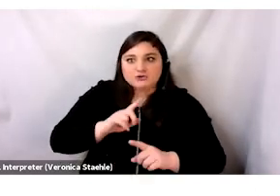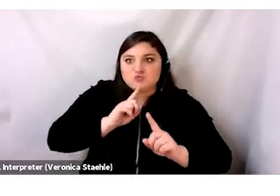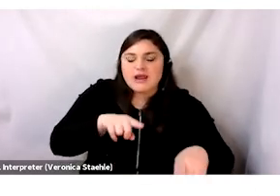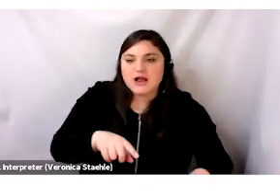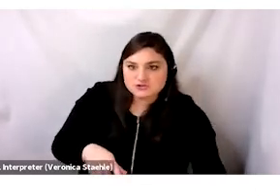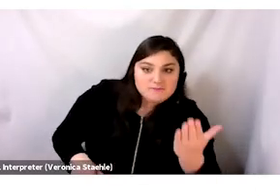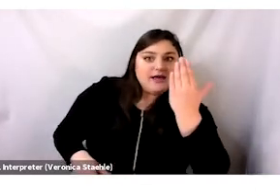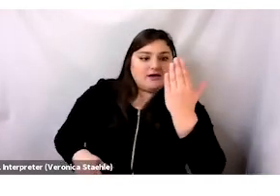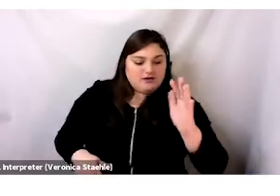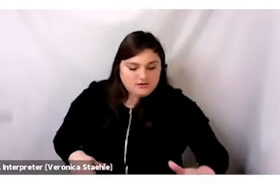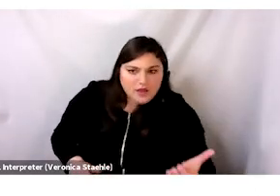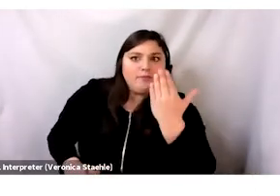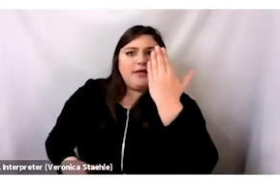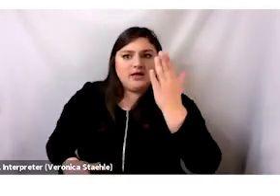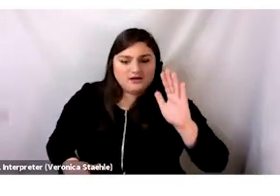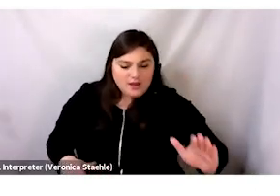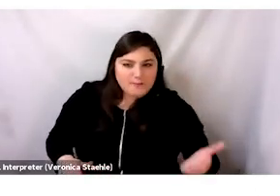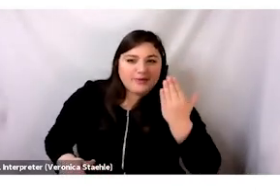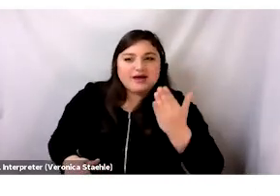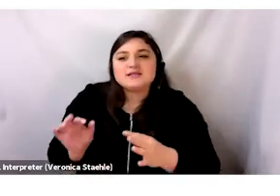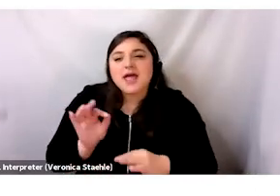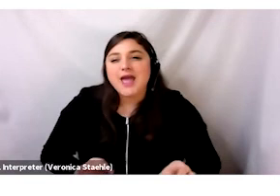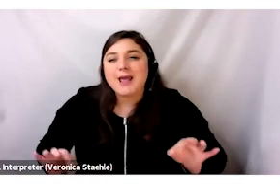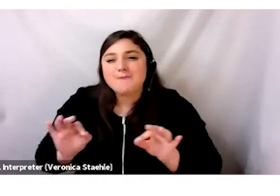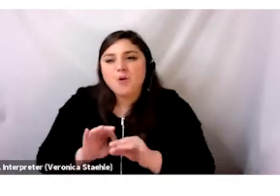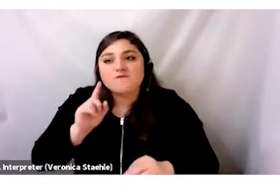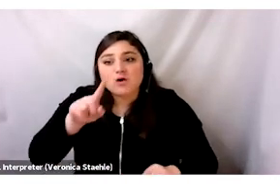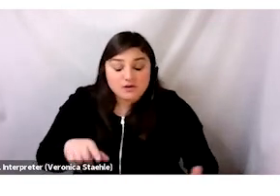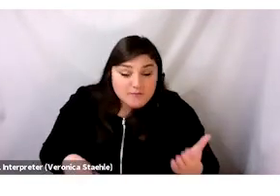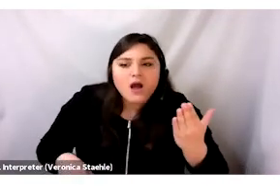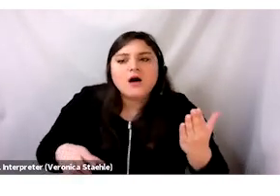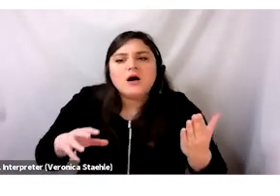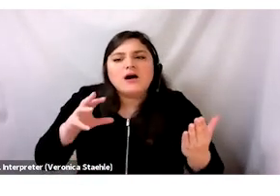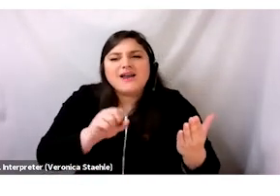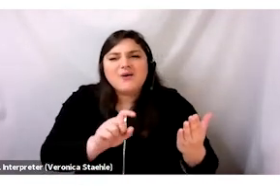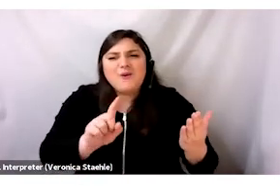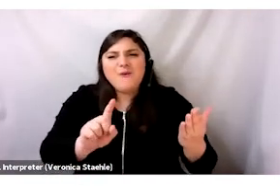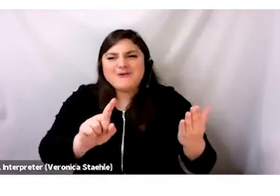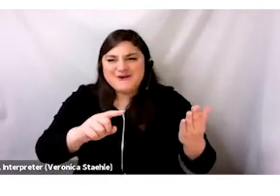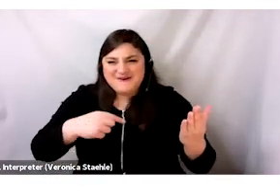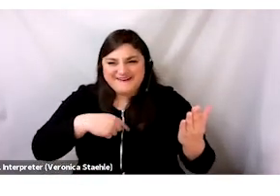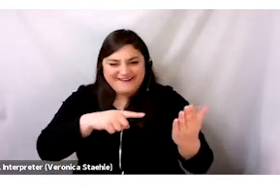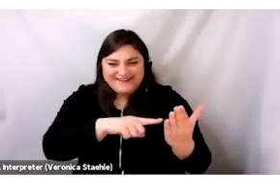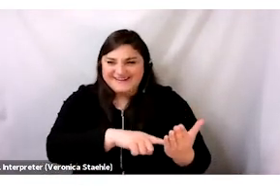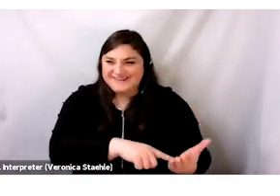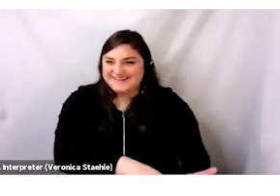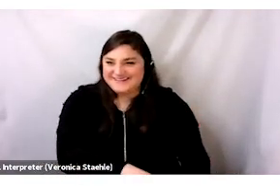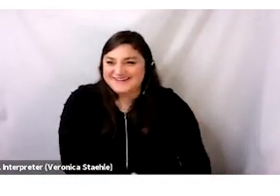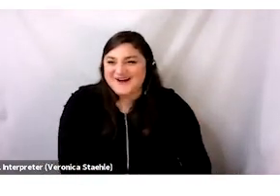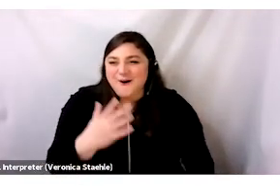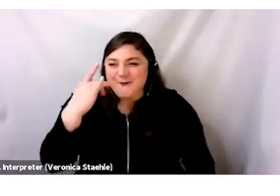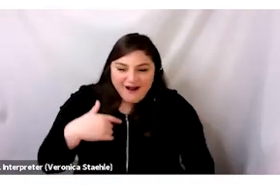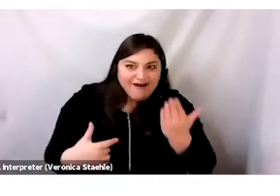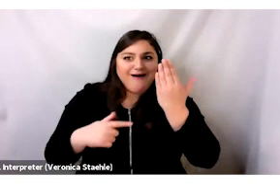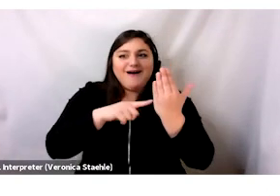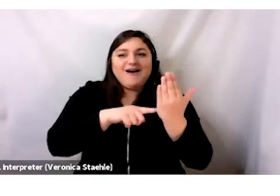checking. So mindfulness is about being aware. Wait, why am I picking up my phone? Oh, I'm picking up my phone. I didn't even realize that. But actually, I think I'm just